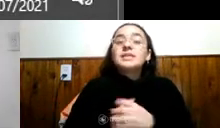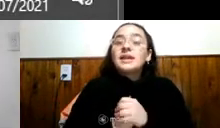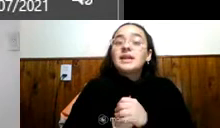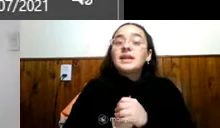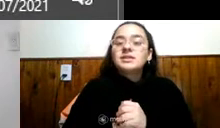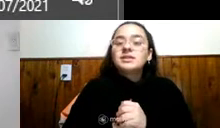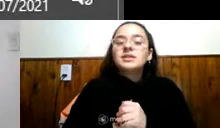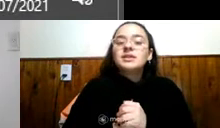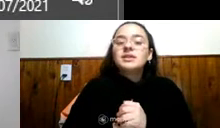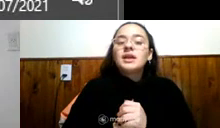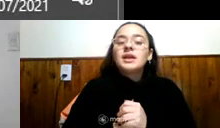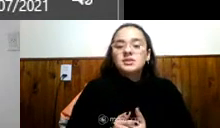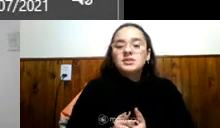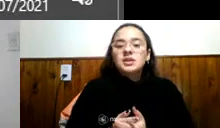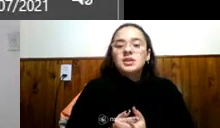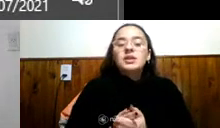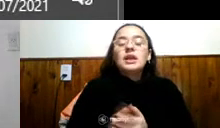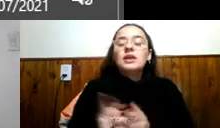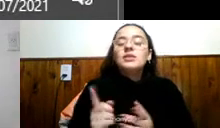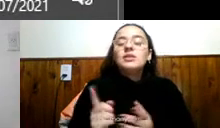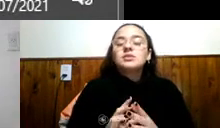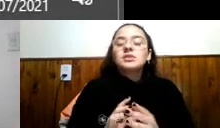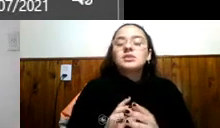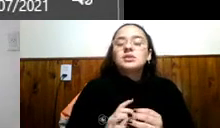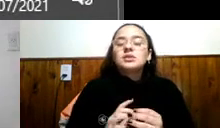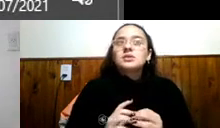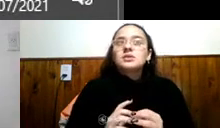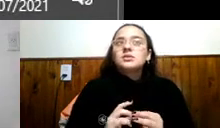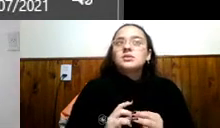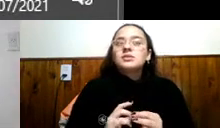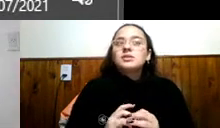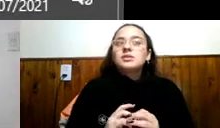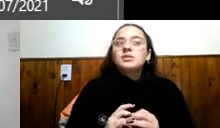politicals about this. They